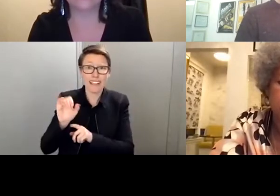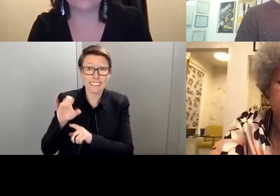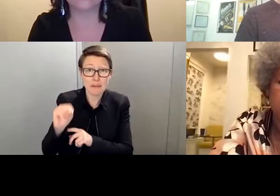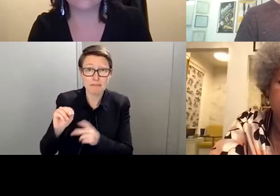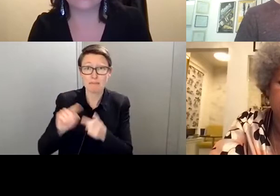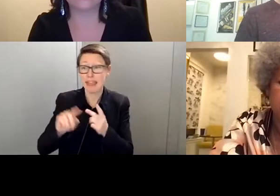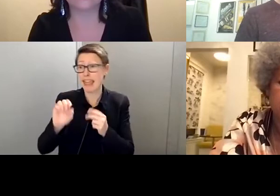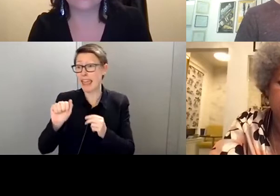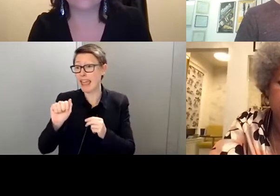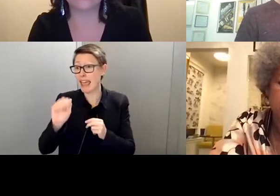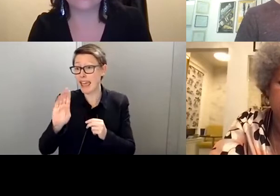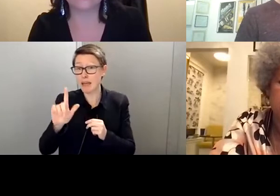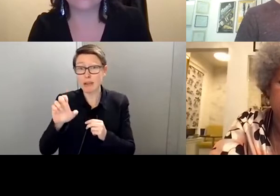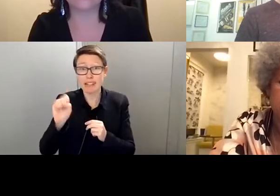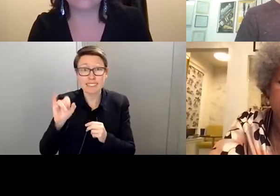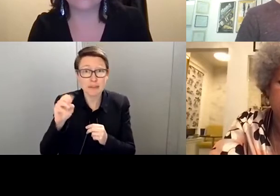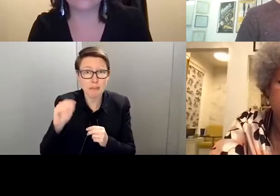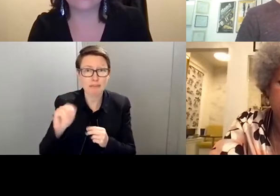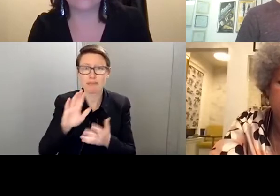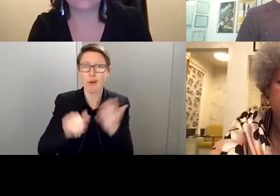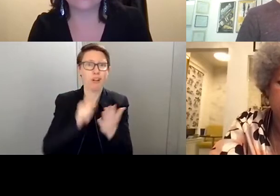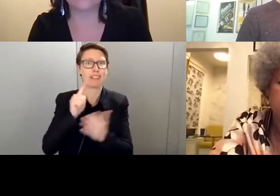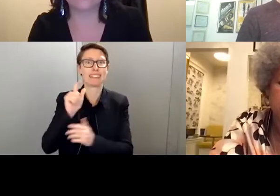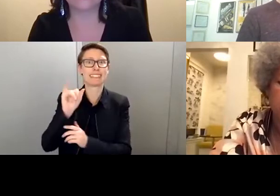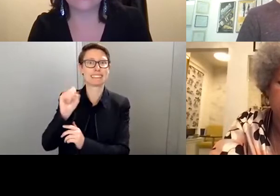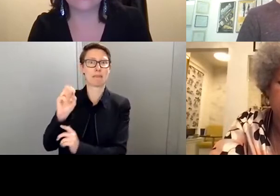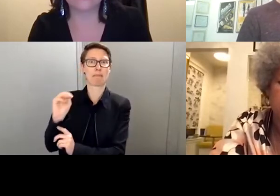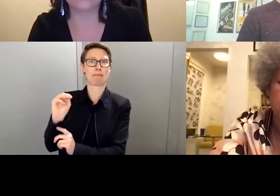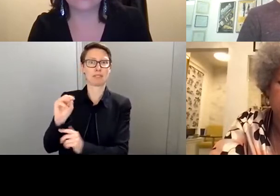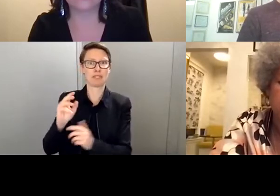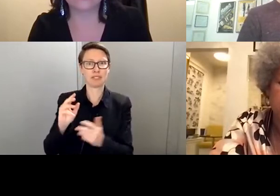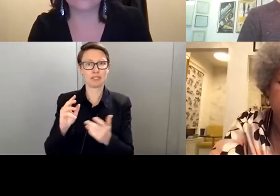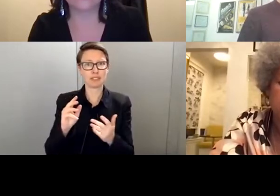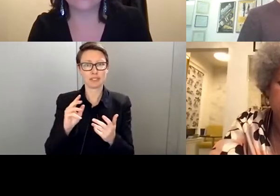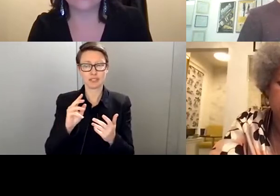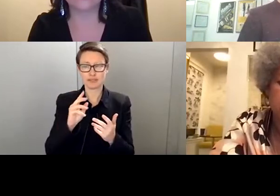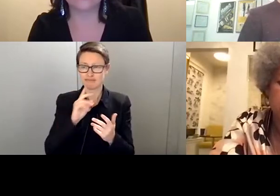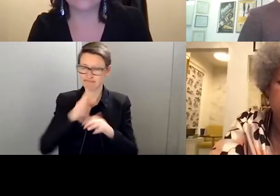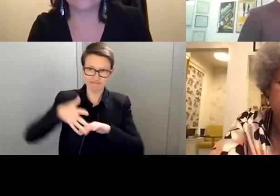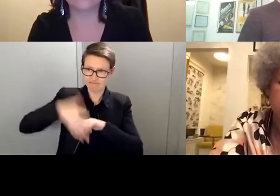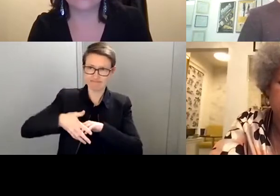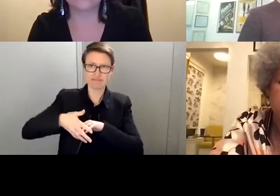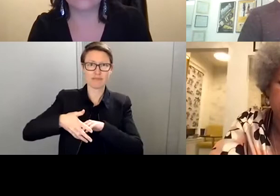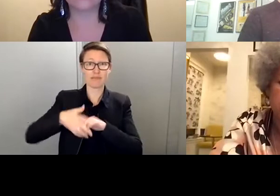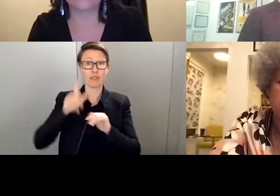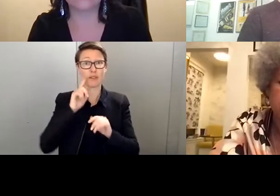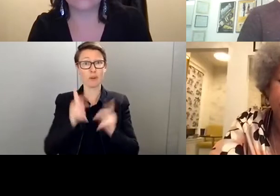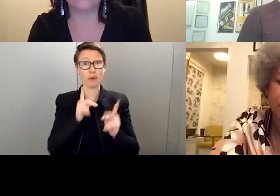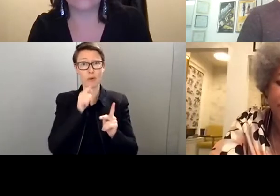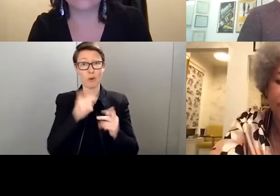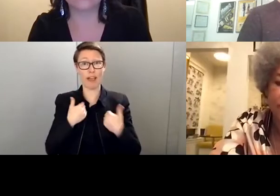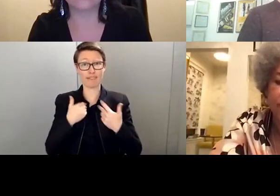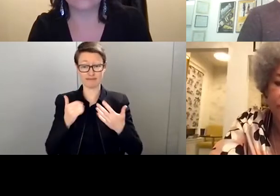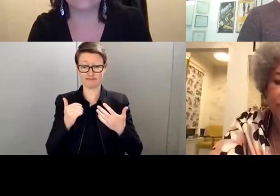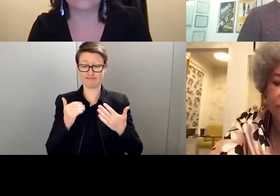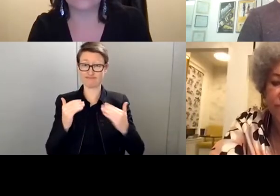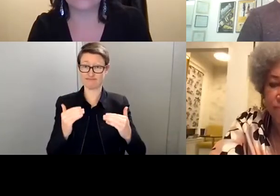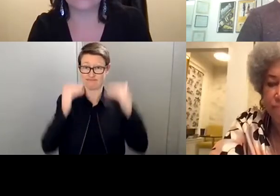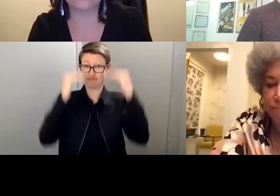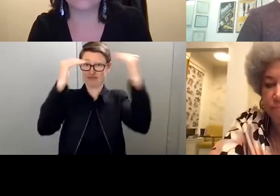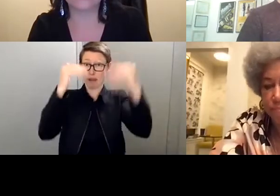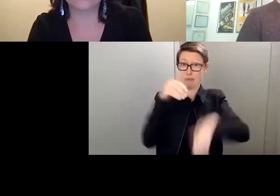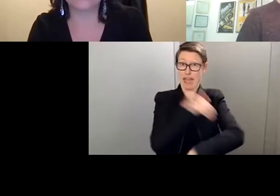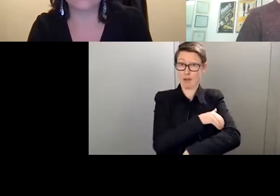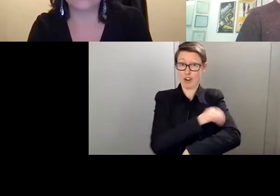it's everywhere. And so as storytellers and people who have maybe elevated power, it's our job to help dismantle that